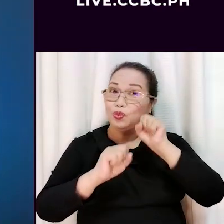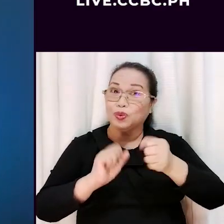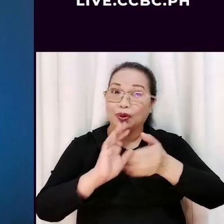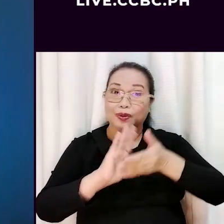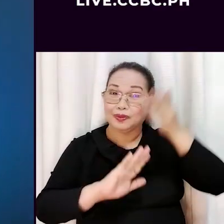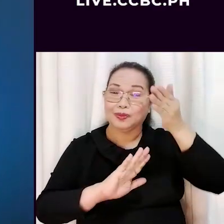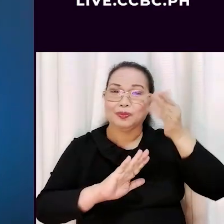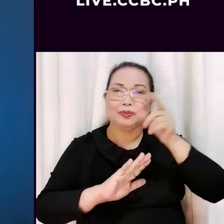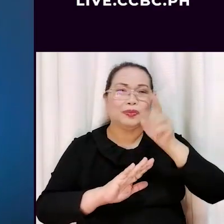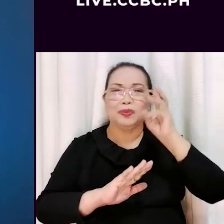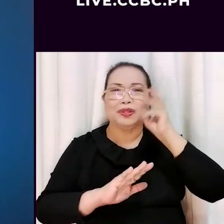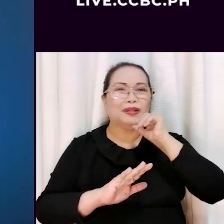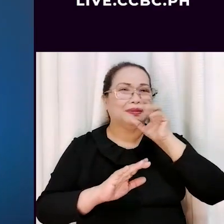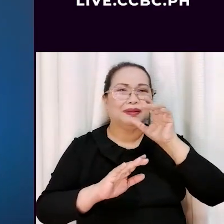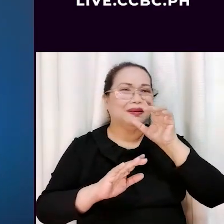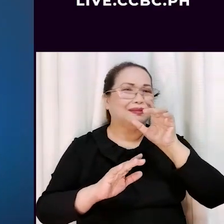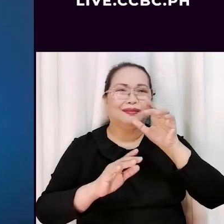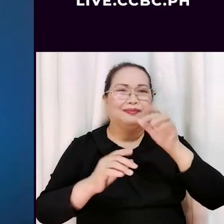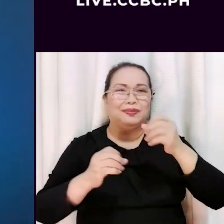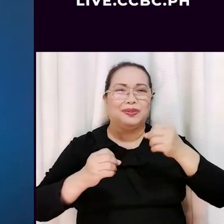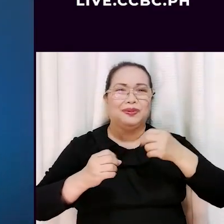the second death.